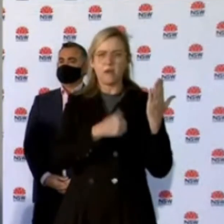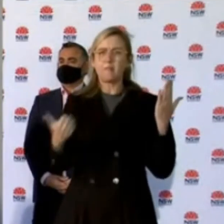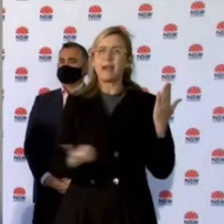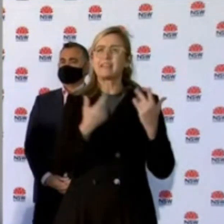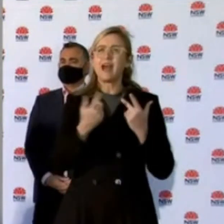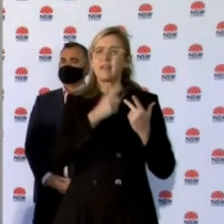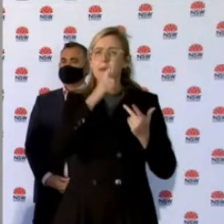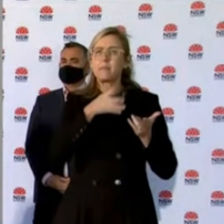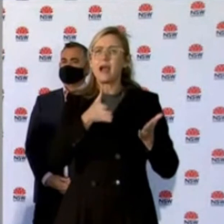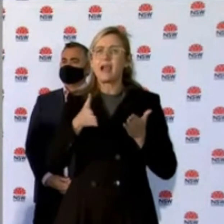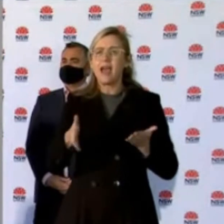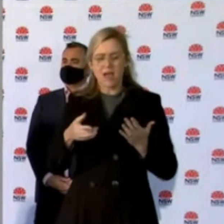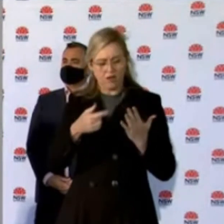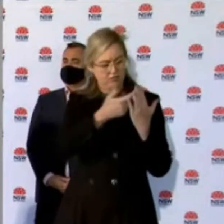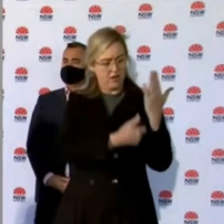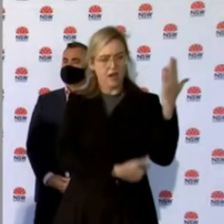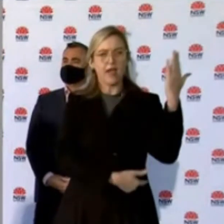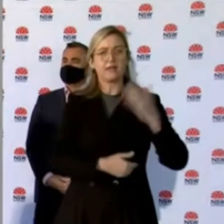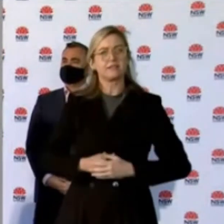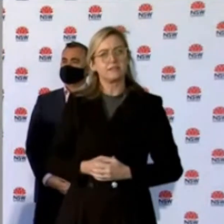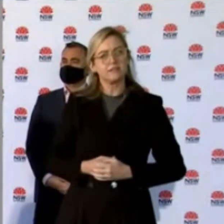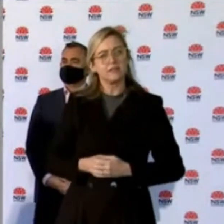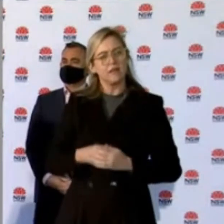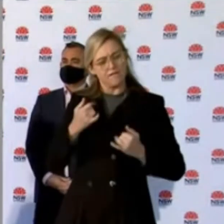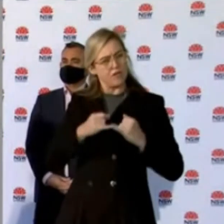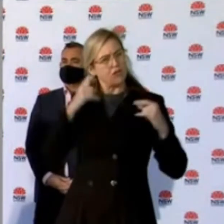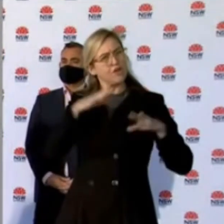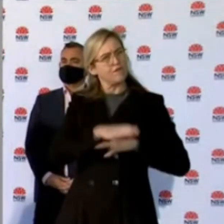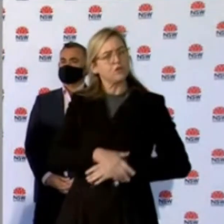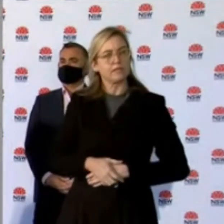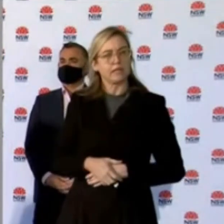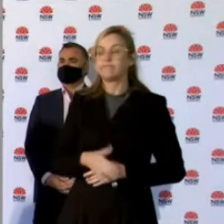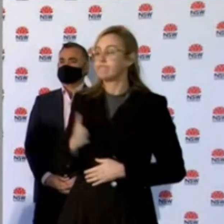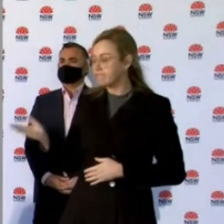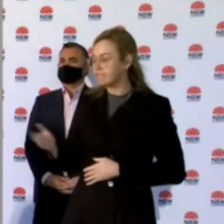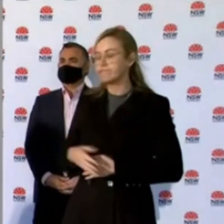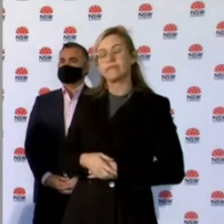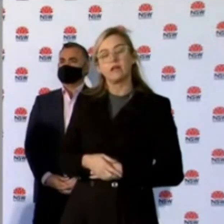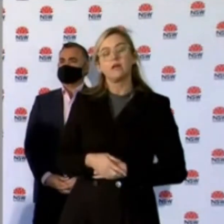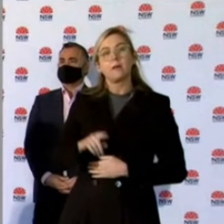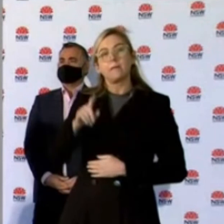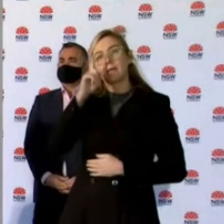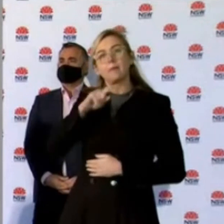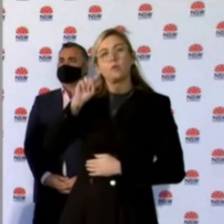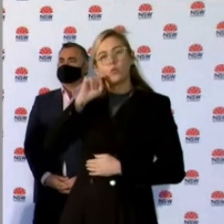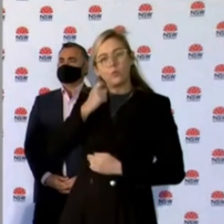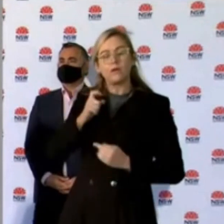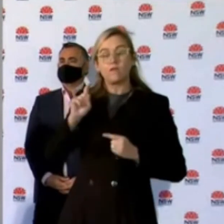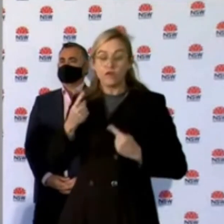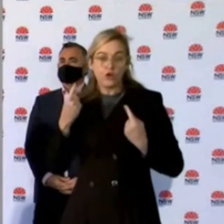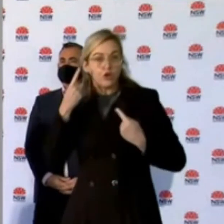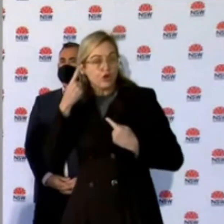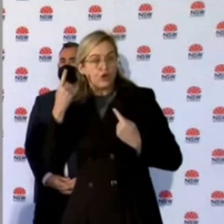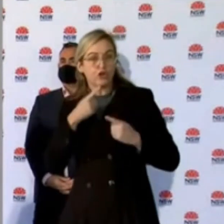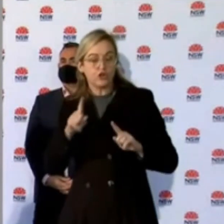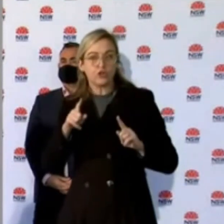24 hours when you announce something, there's always going to be a level of people asking questions, understandably. But can I assure the community that we